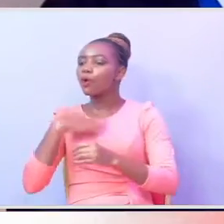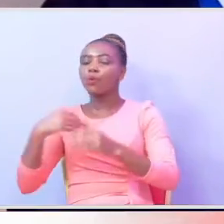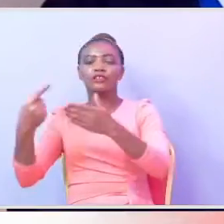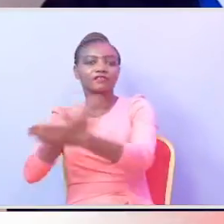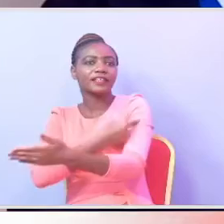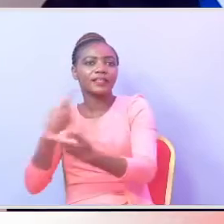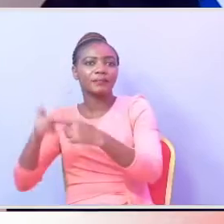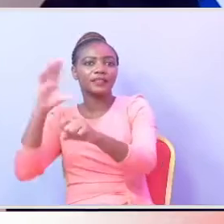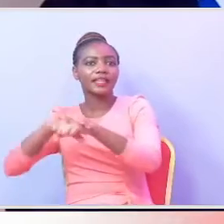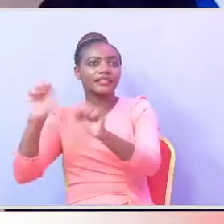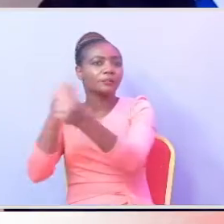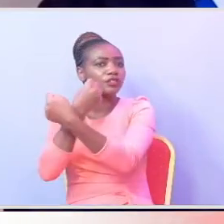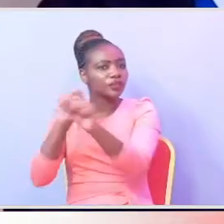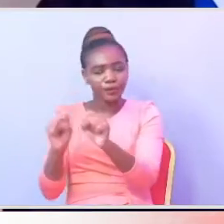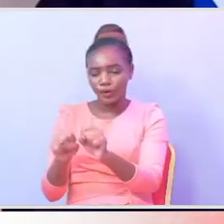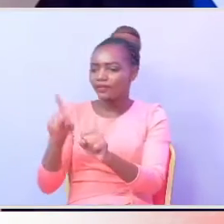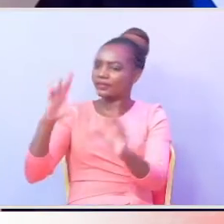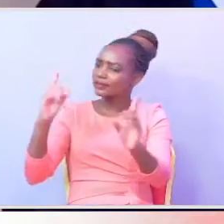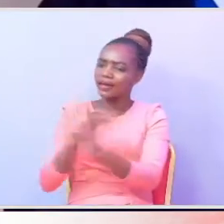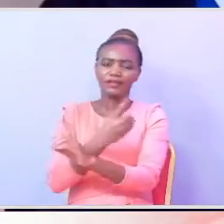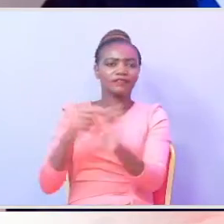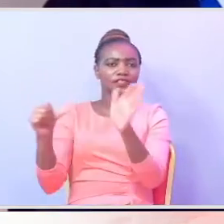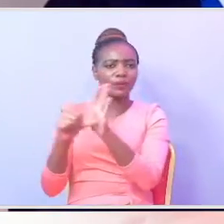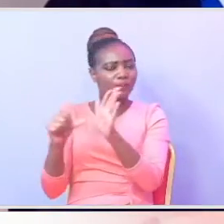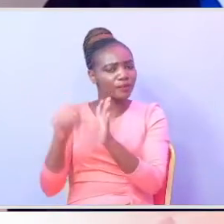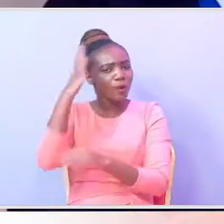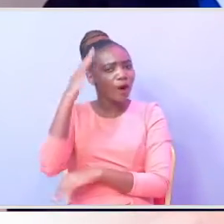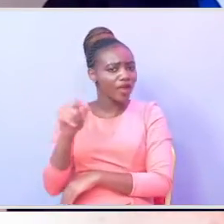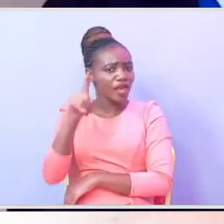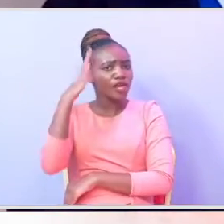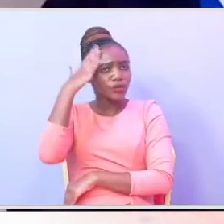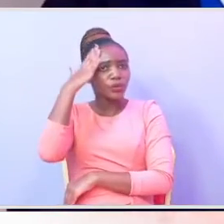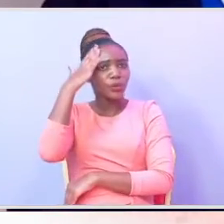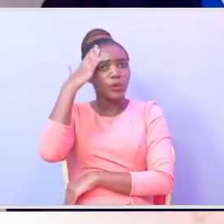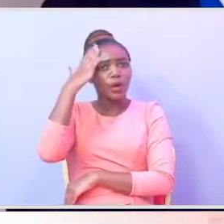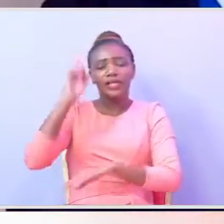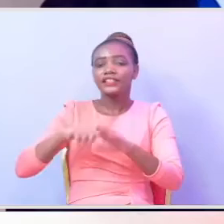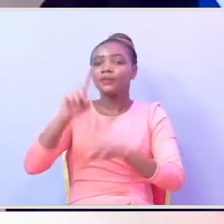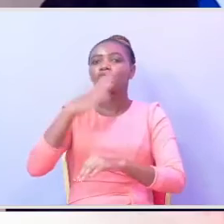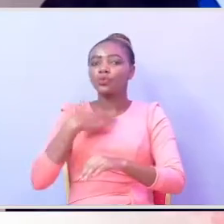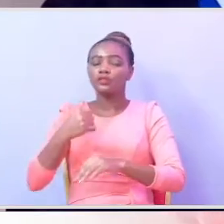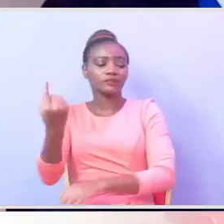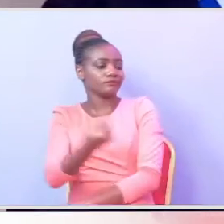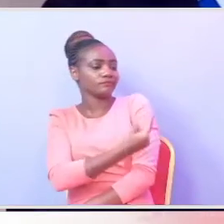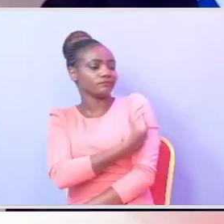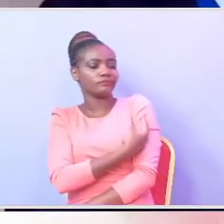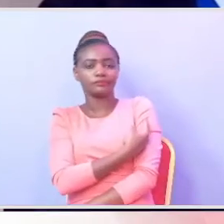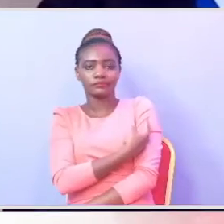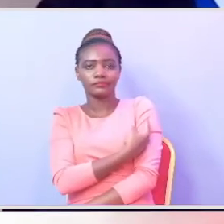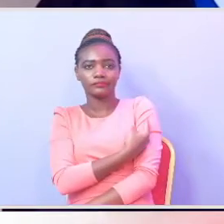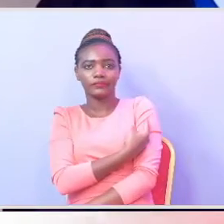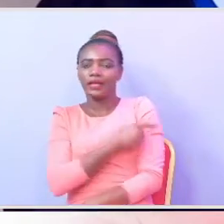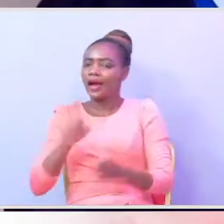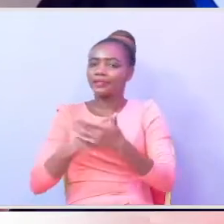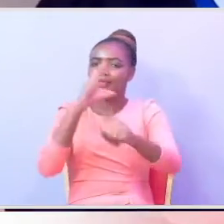them. That's a very different problem. Kwa sababu, you know, when wewe ukitaka chanjo na